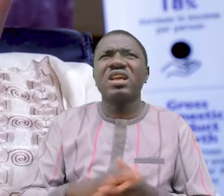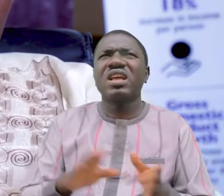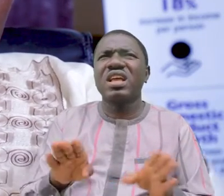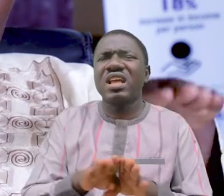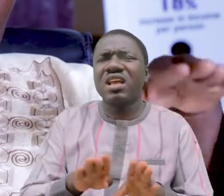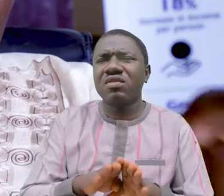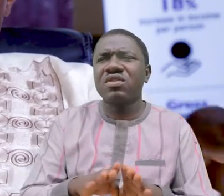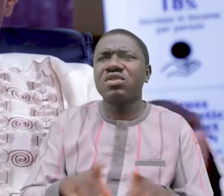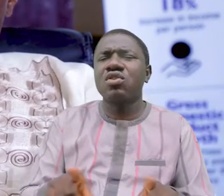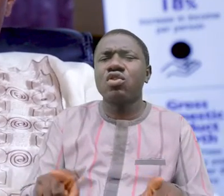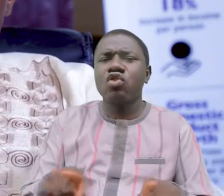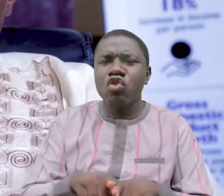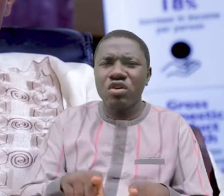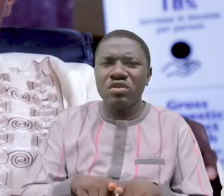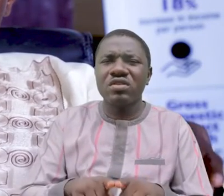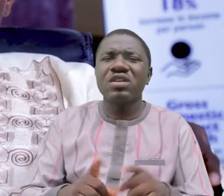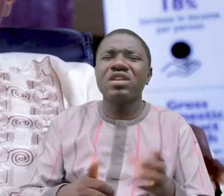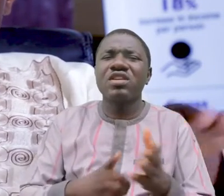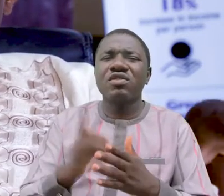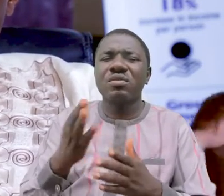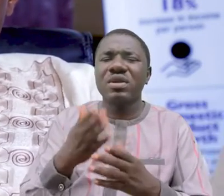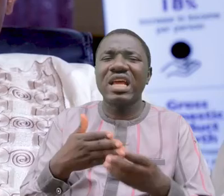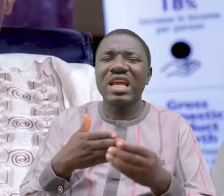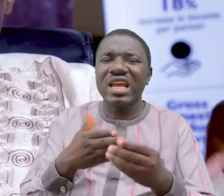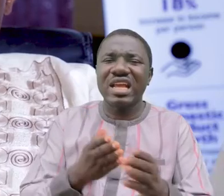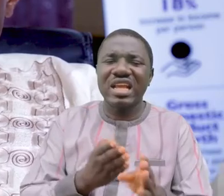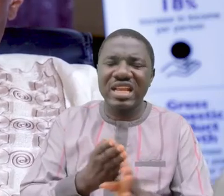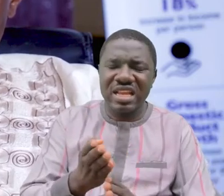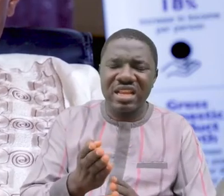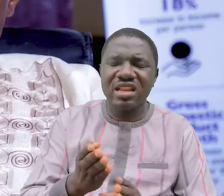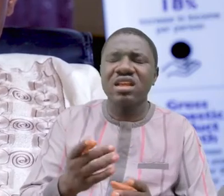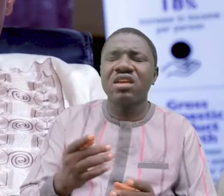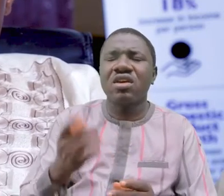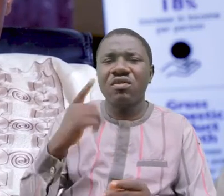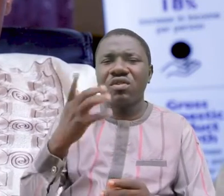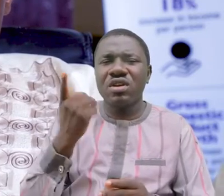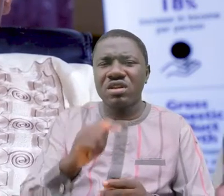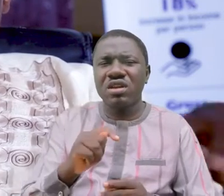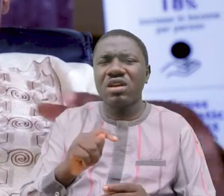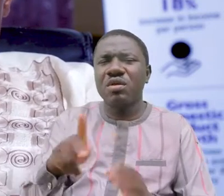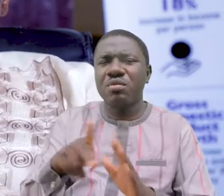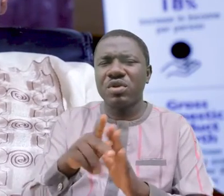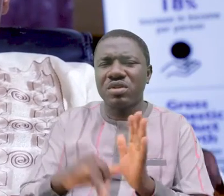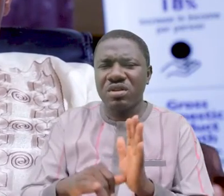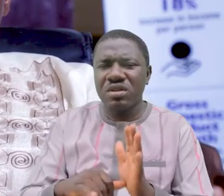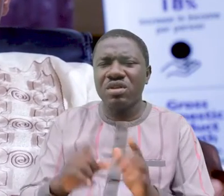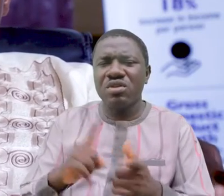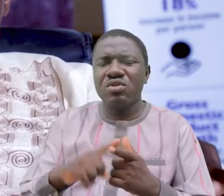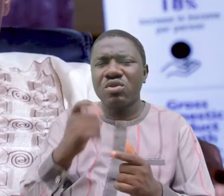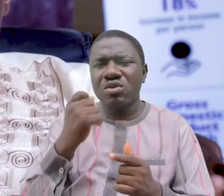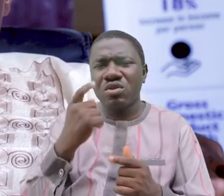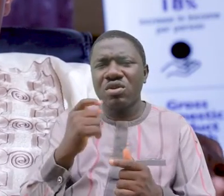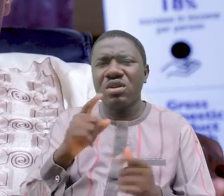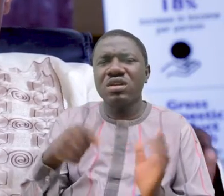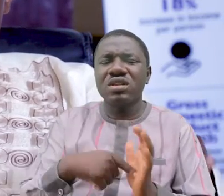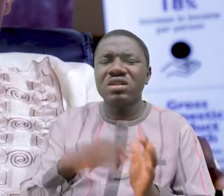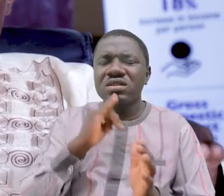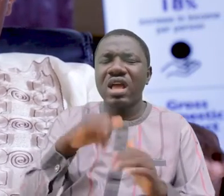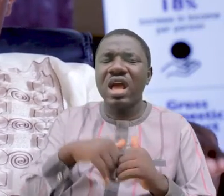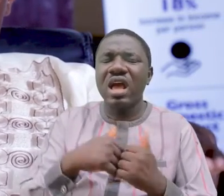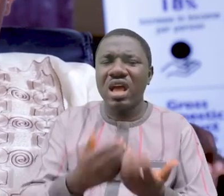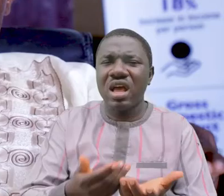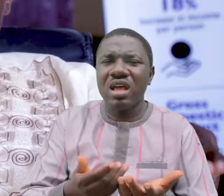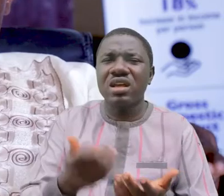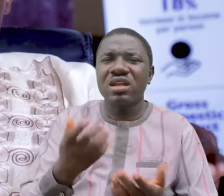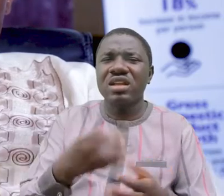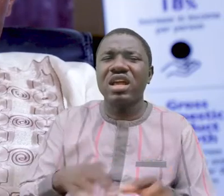we even also develop the guideline, implementation guideline for the policy. You understand, so this is